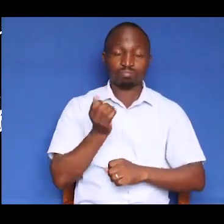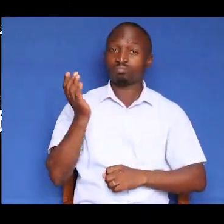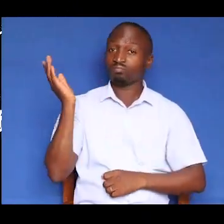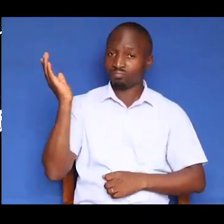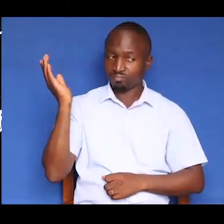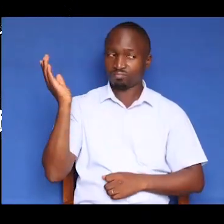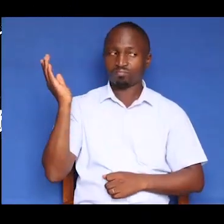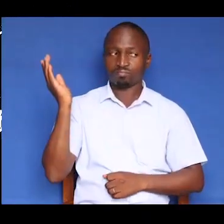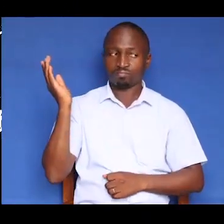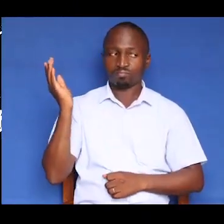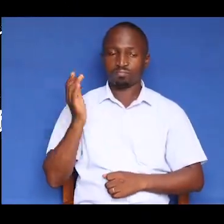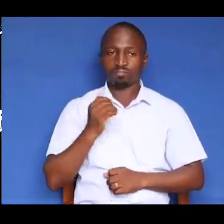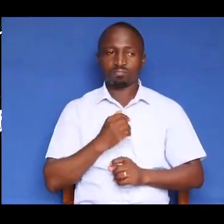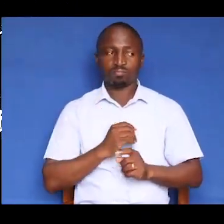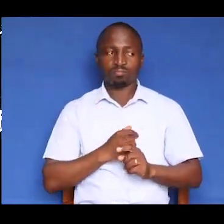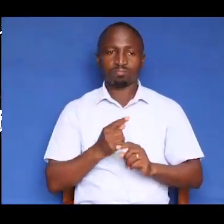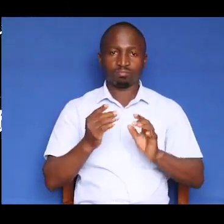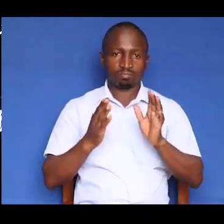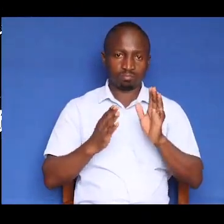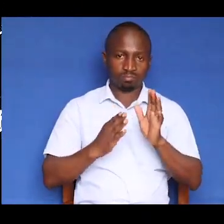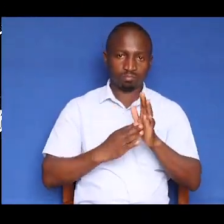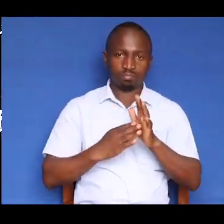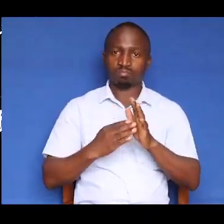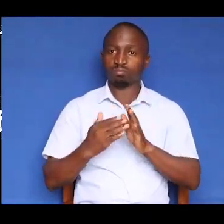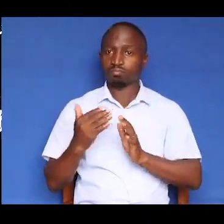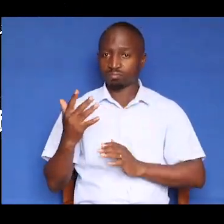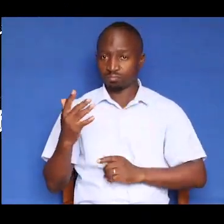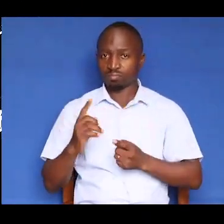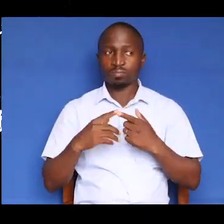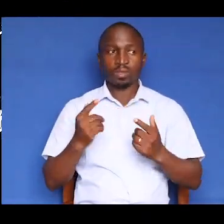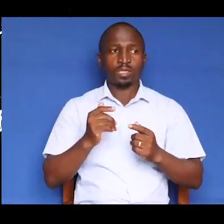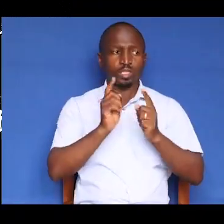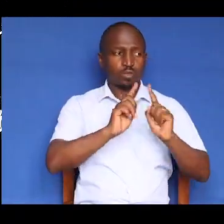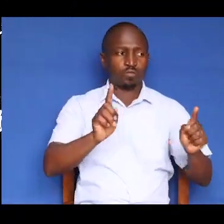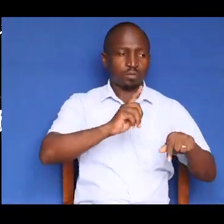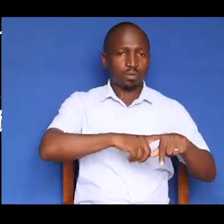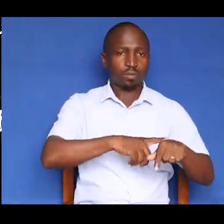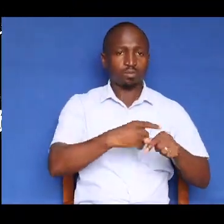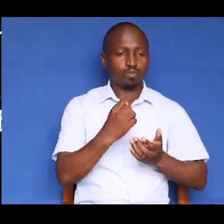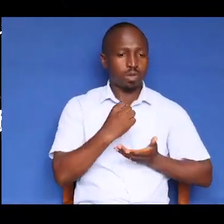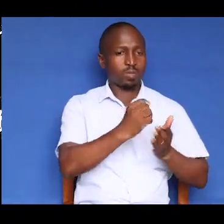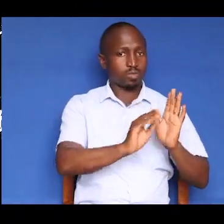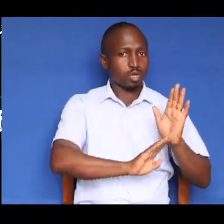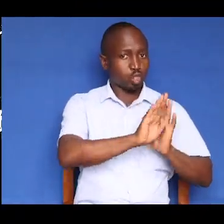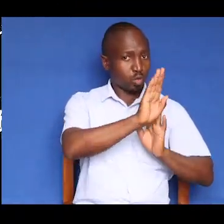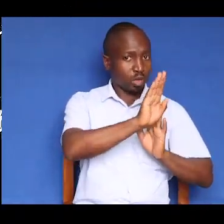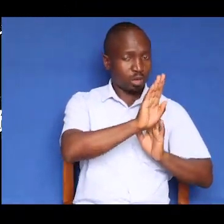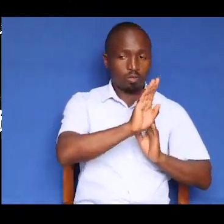amount. This is difference between when investment is increasing and when investment